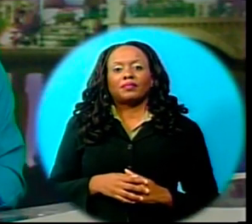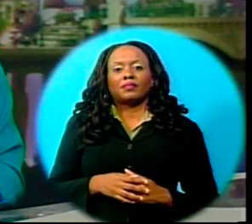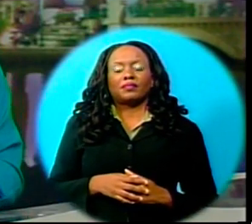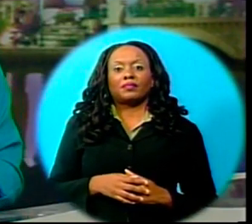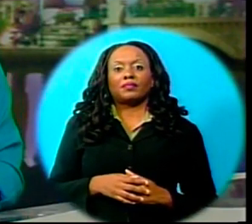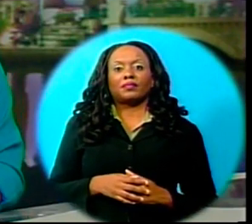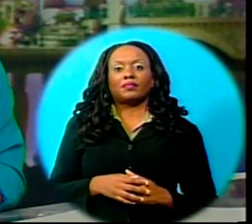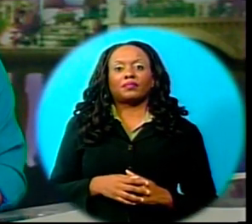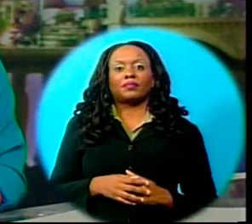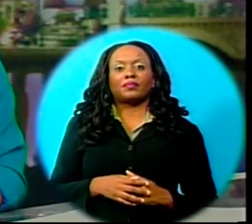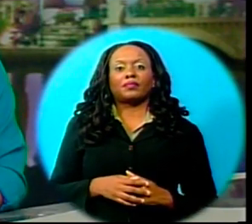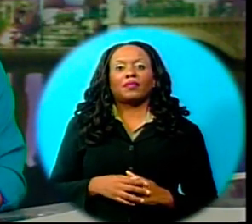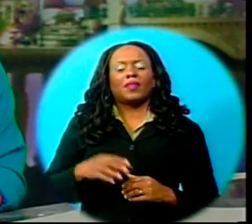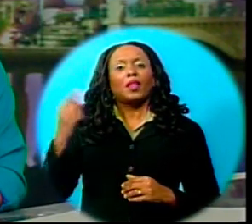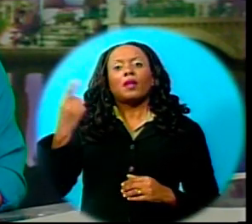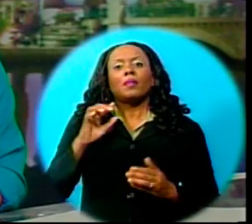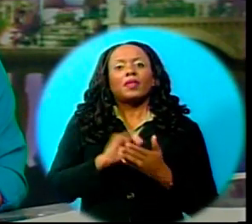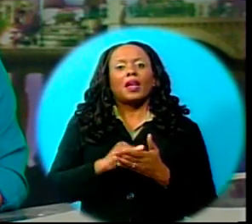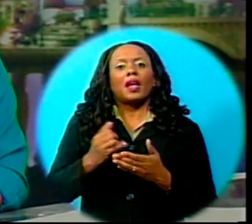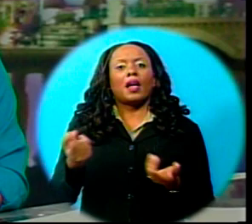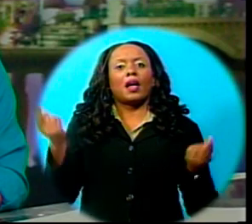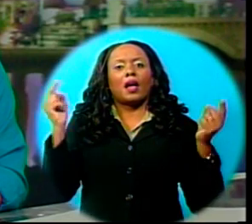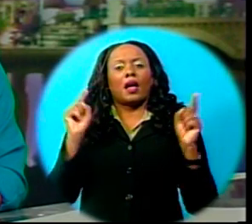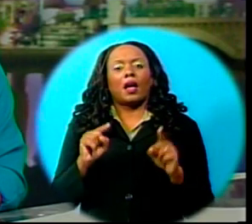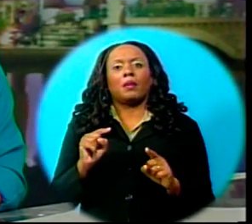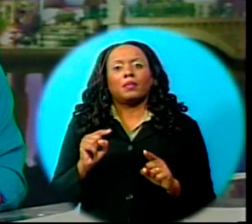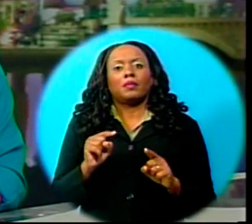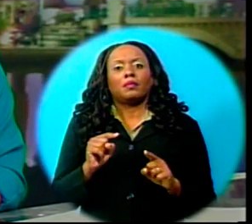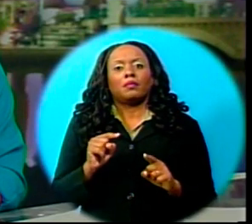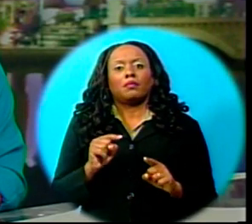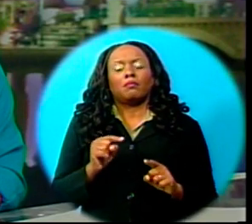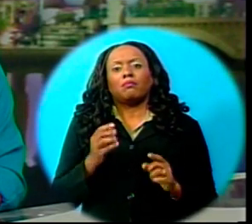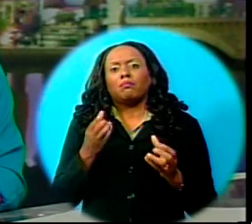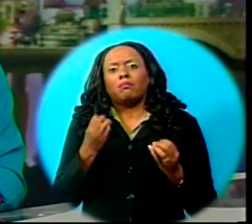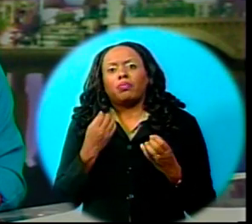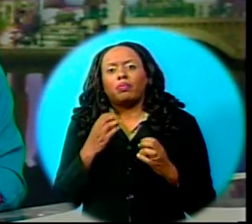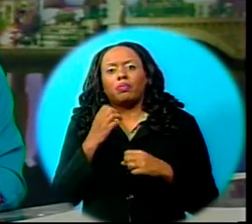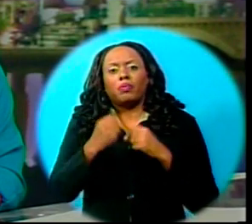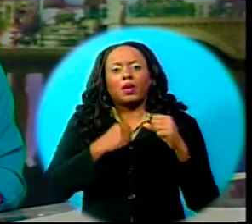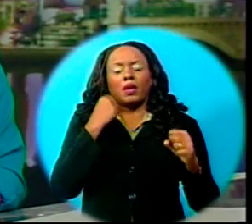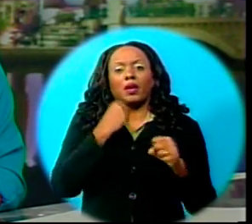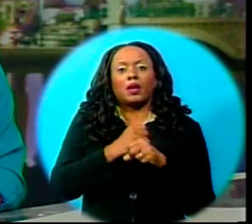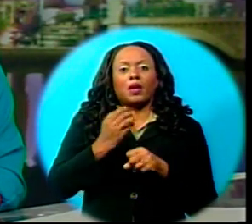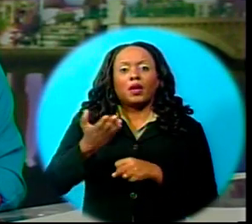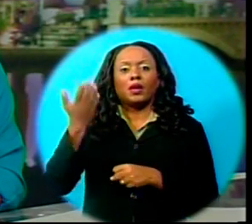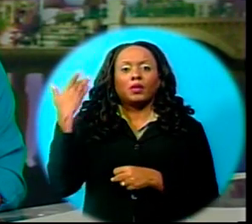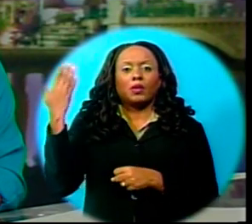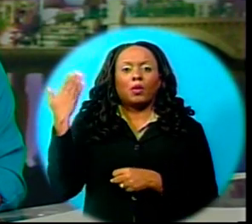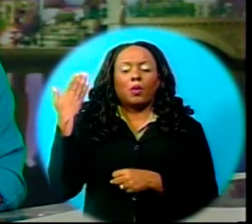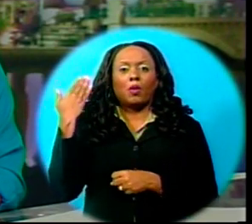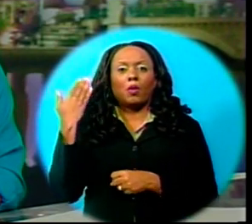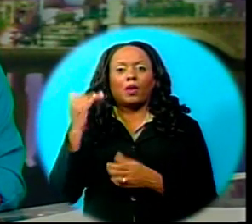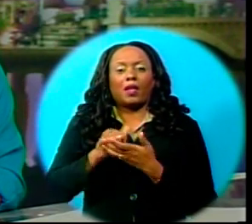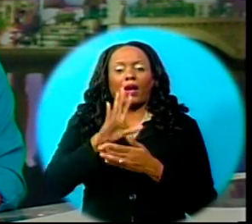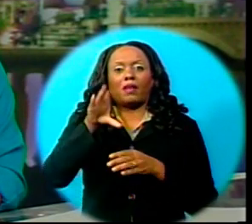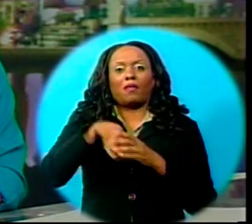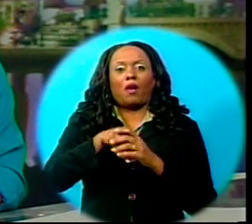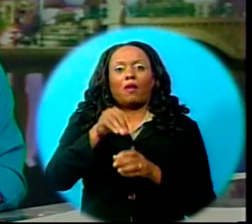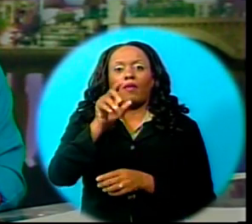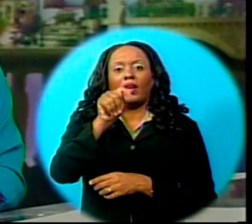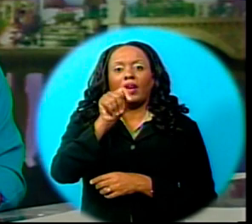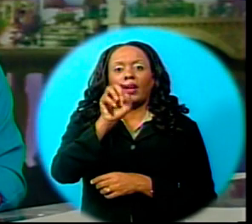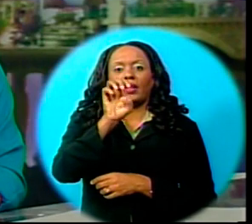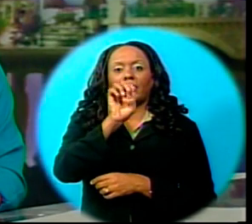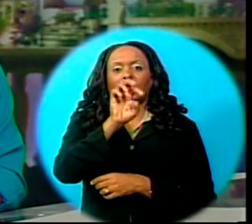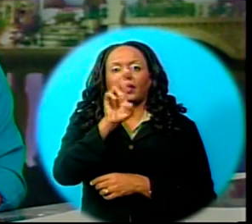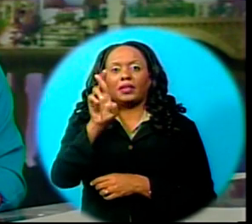It was an act that opened Barbados's eyes to the fact that this peace-loving nation was not immune to international terrorism. This